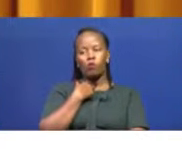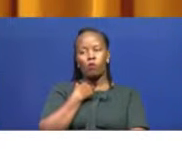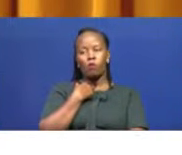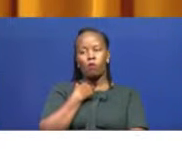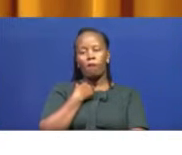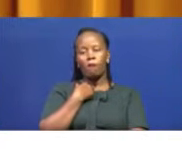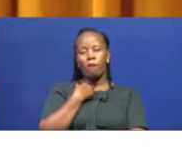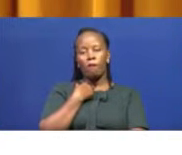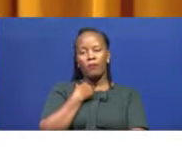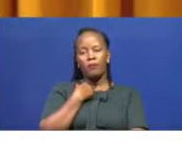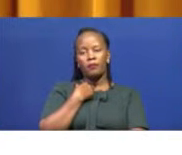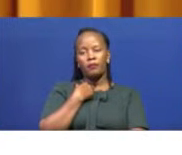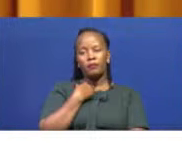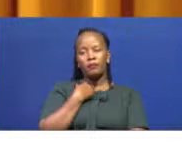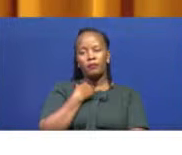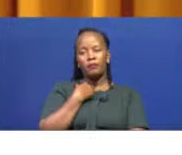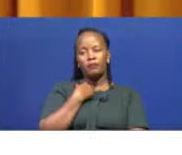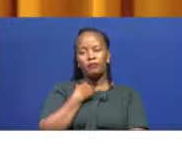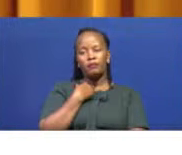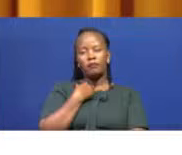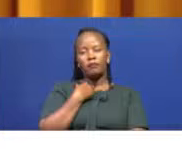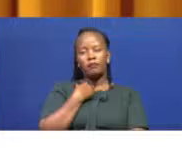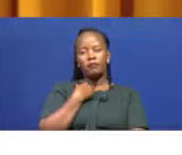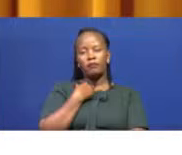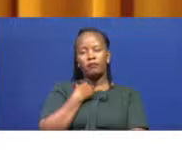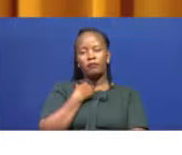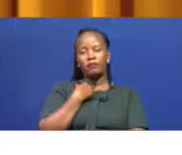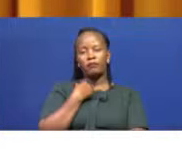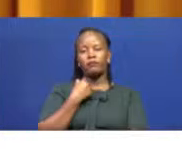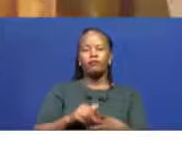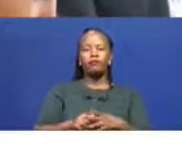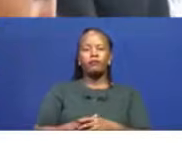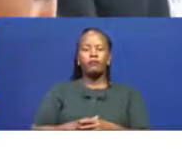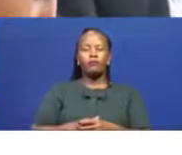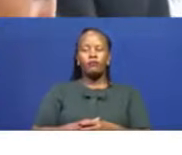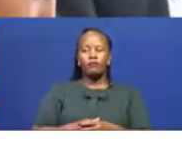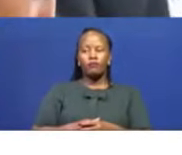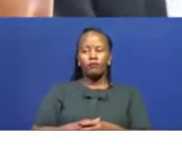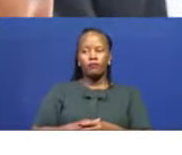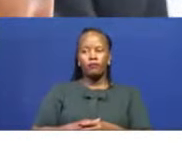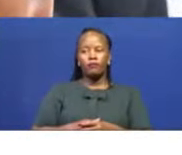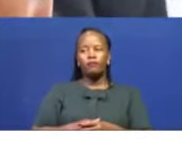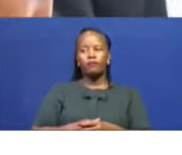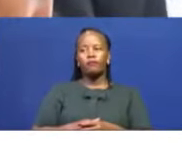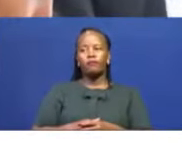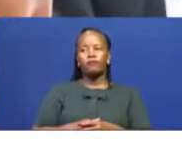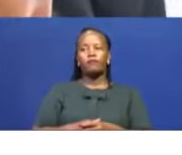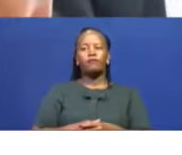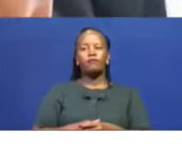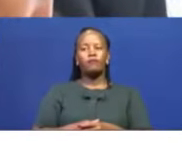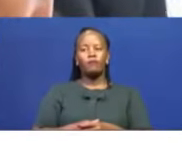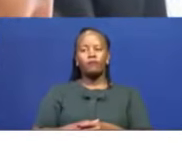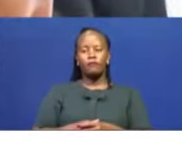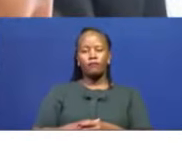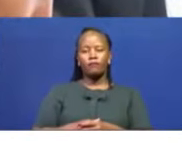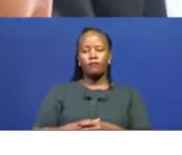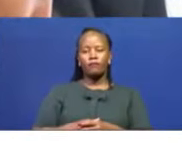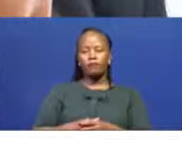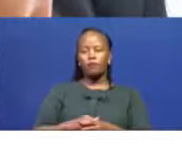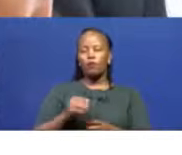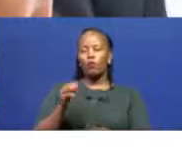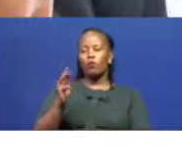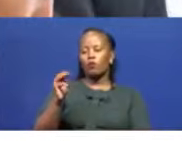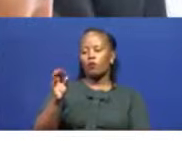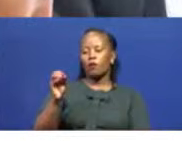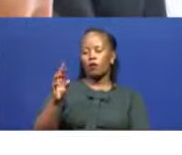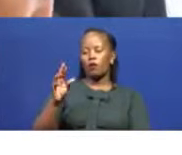as public participation conducted at least at each polling station or at minimum each ward. Mr.